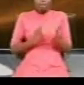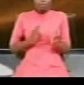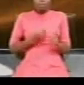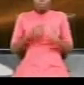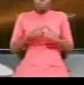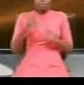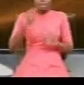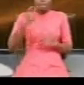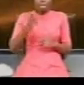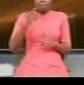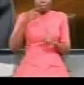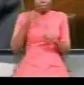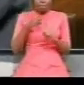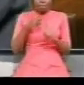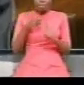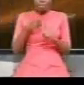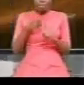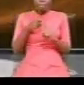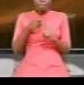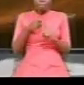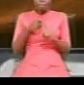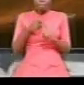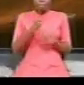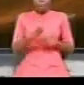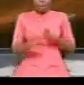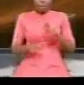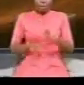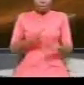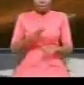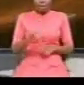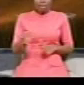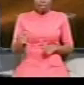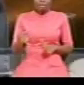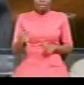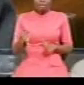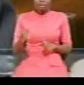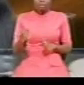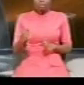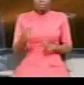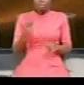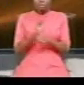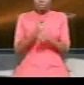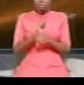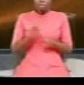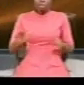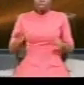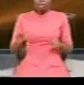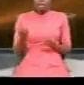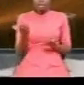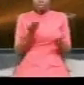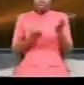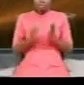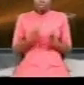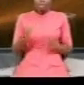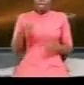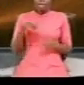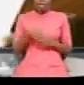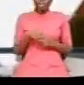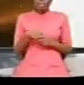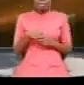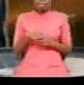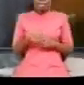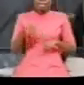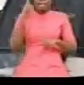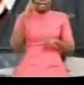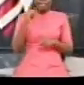to the second point. Walking, serving, walking in